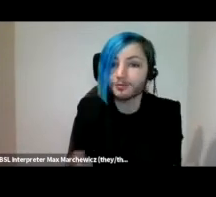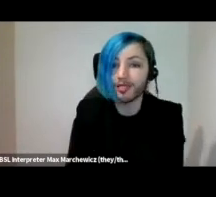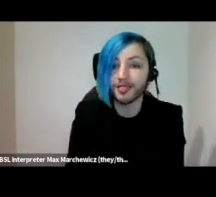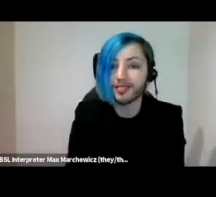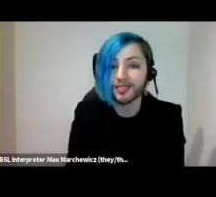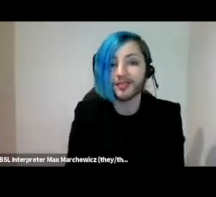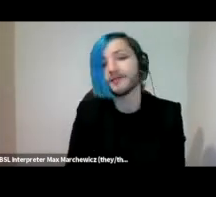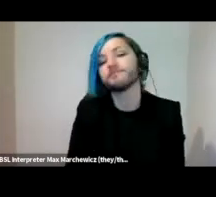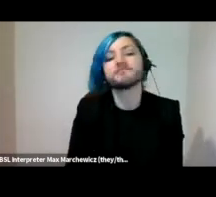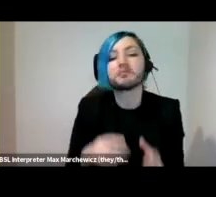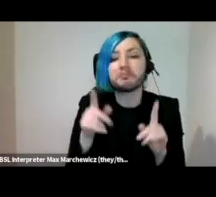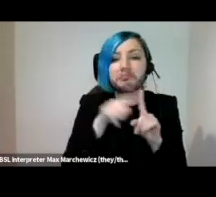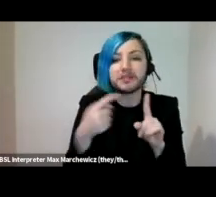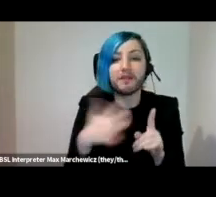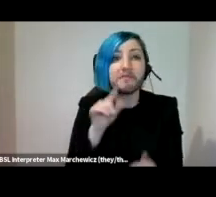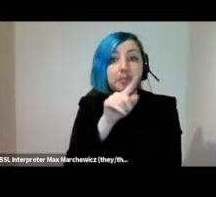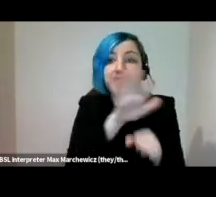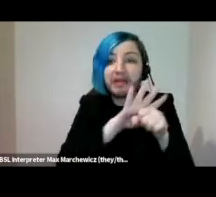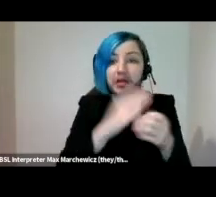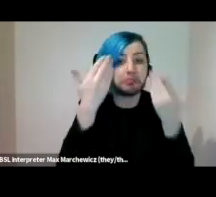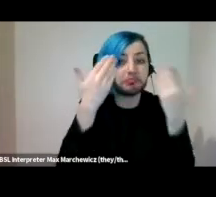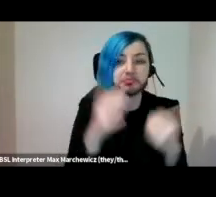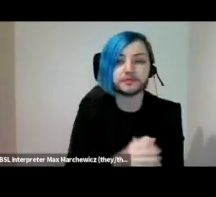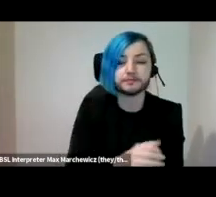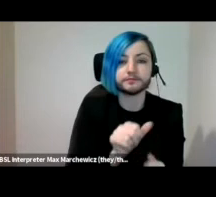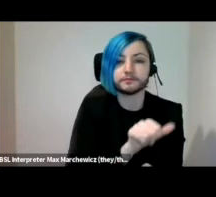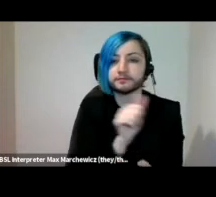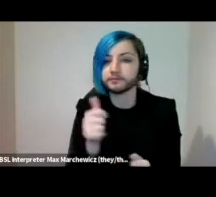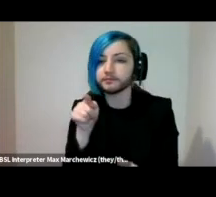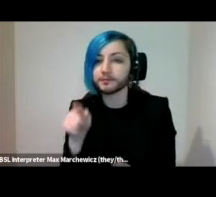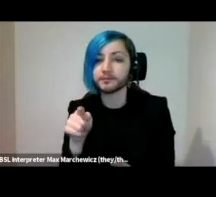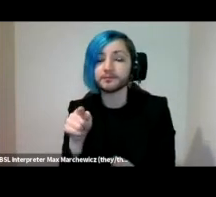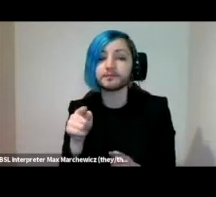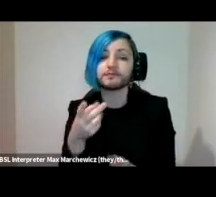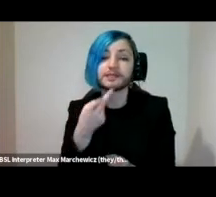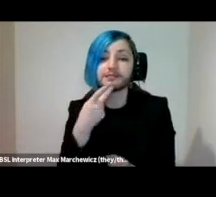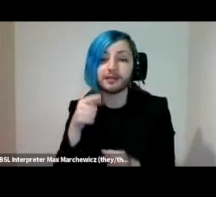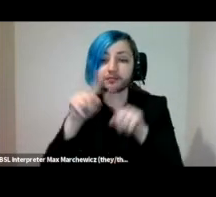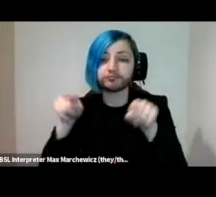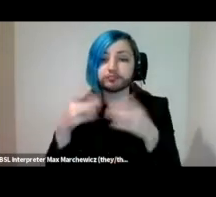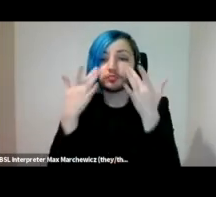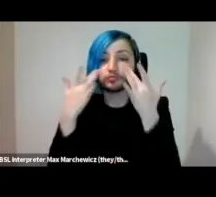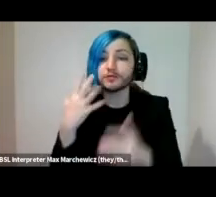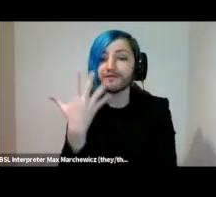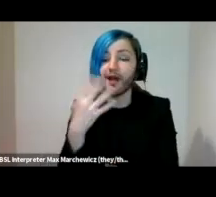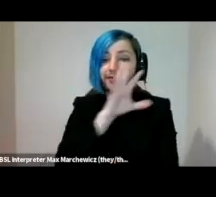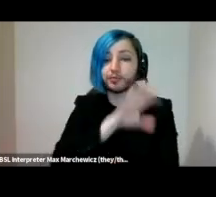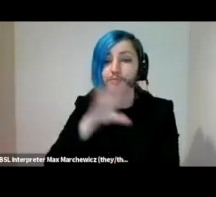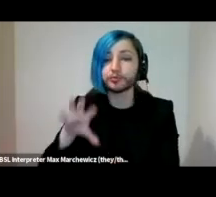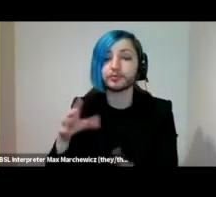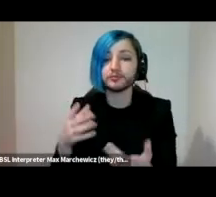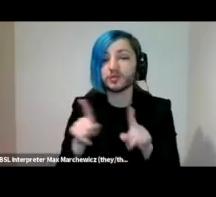that a signal had come from there. If you go to 5 sites, like the model I gave you earlier, with one in Hanford,